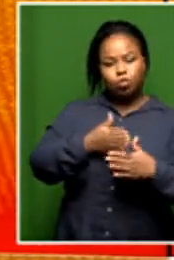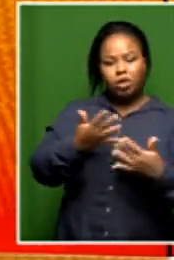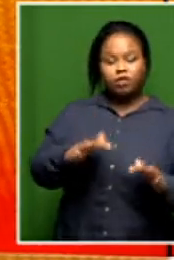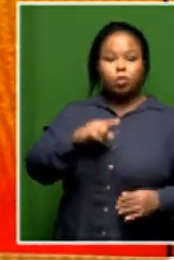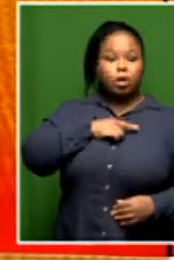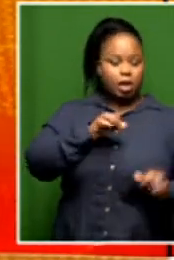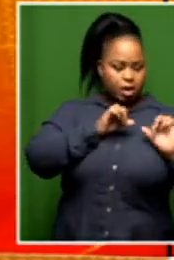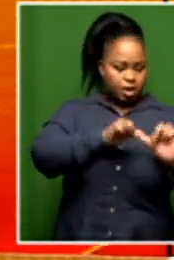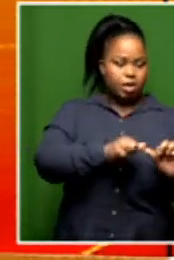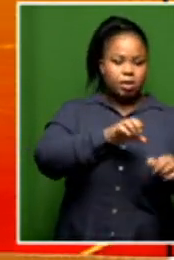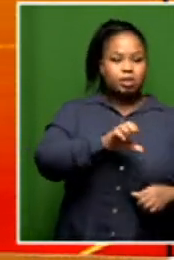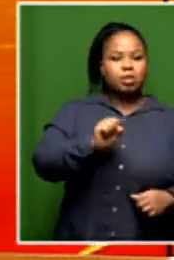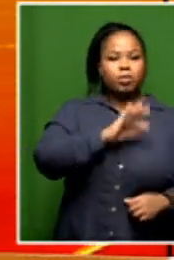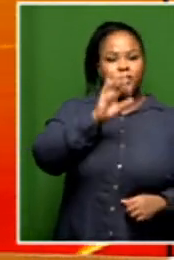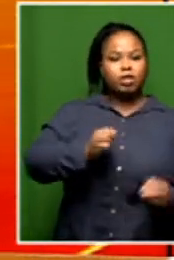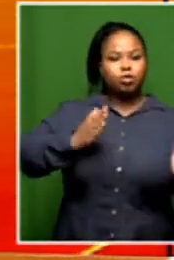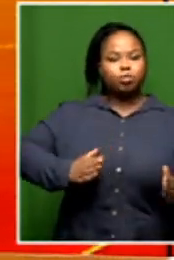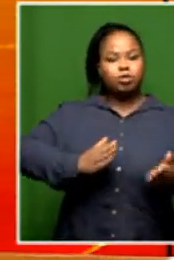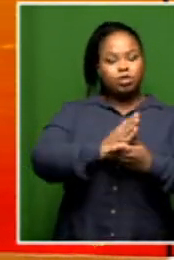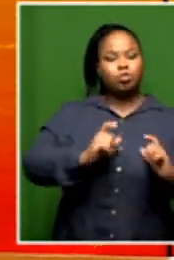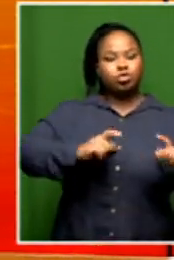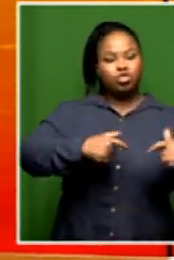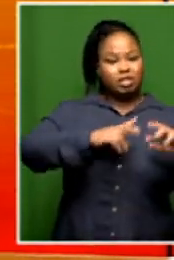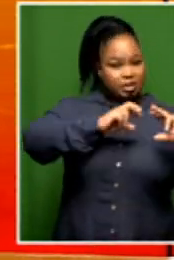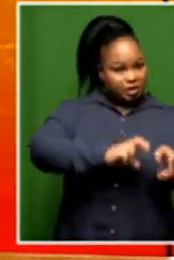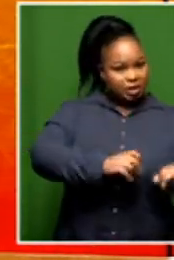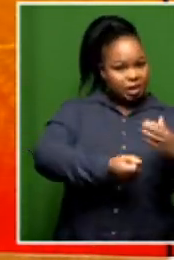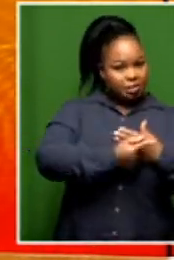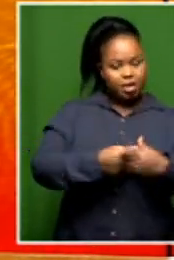this as the SAHRC investigates what happened